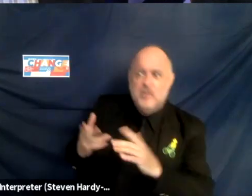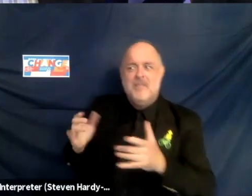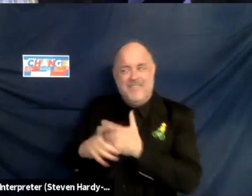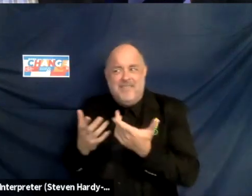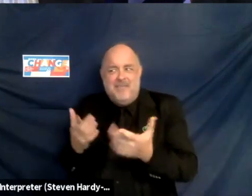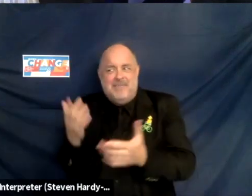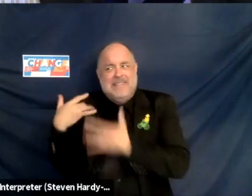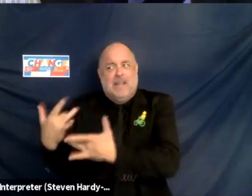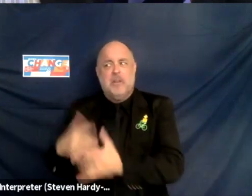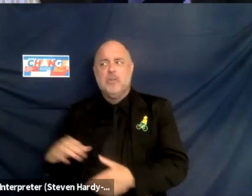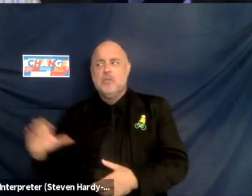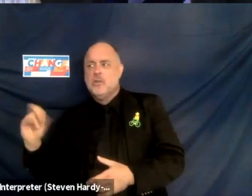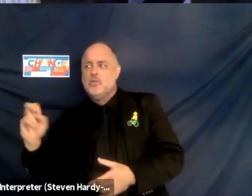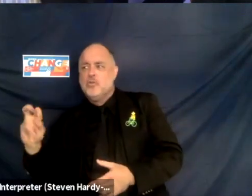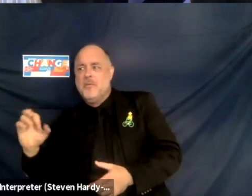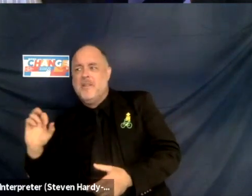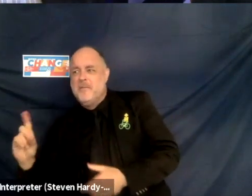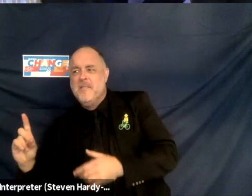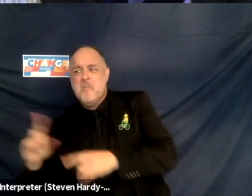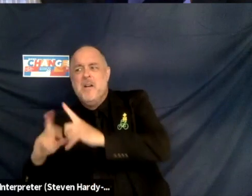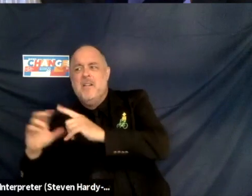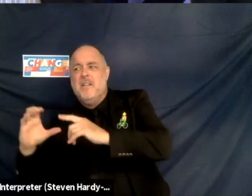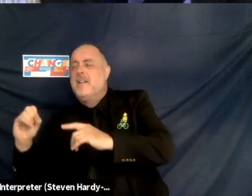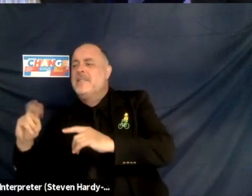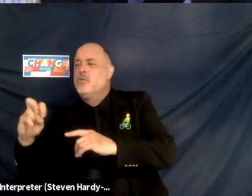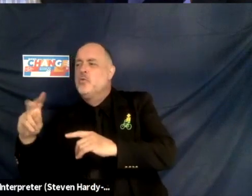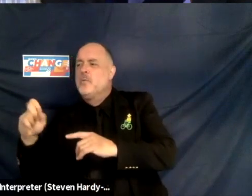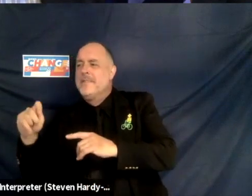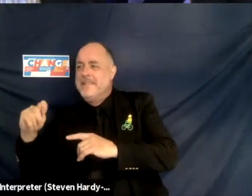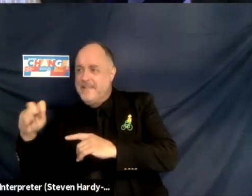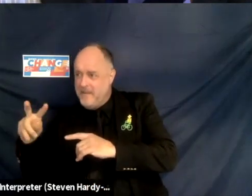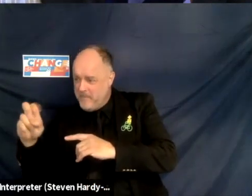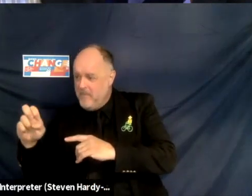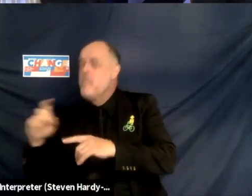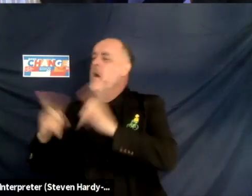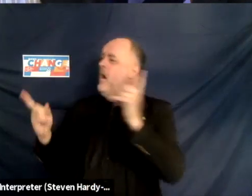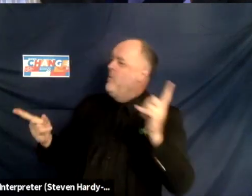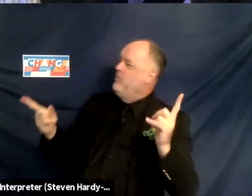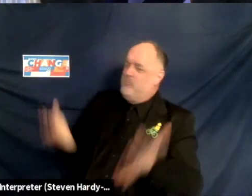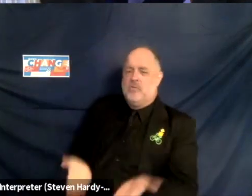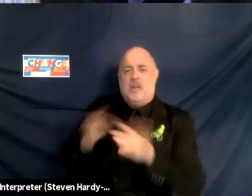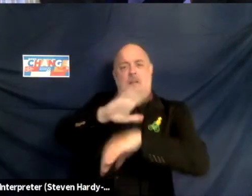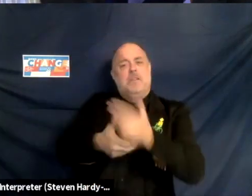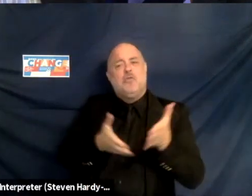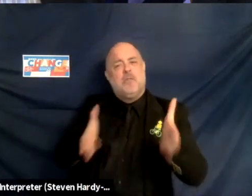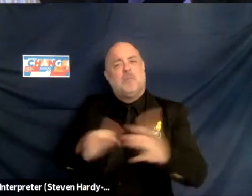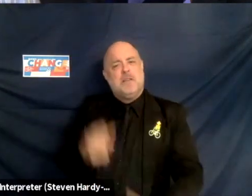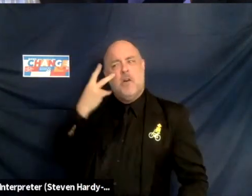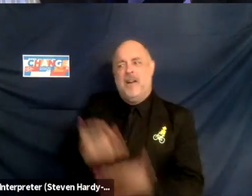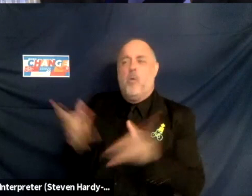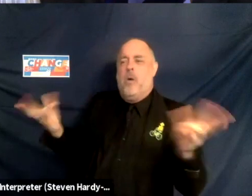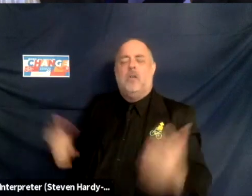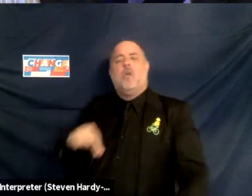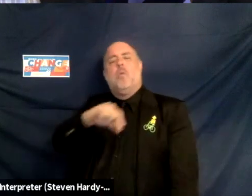benefit from good bike policy as anywhere else. So we really presented complete streets the way we saw it, which was as a quality of life